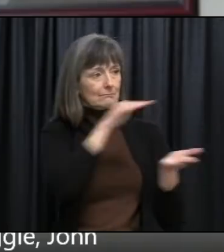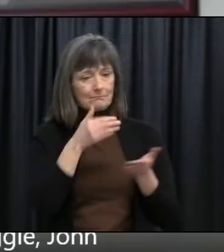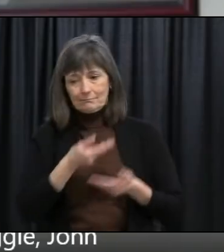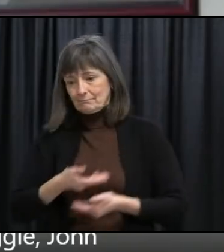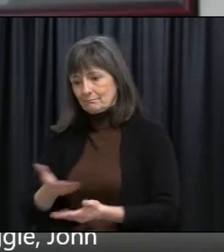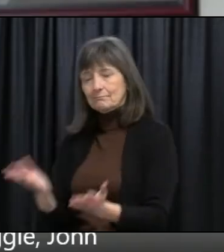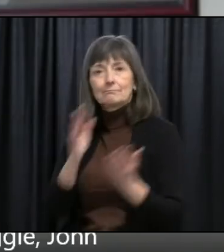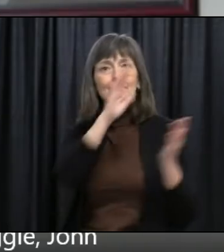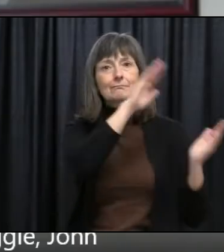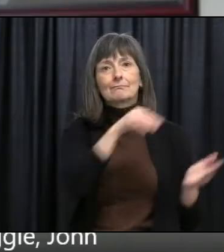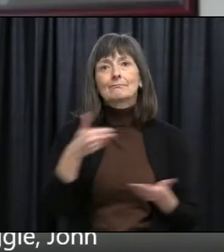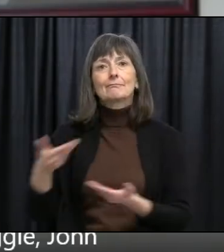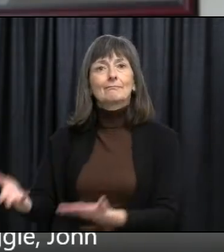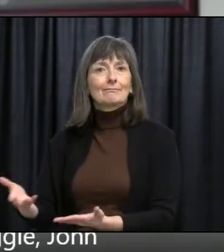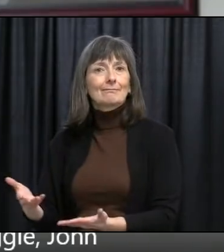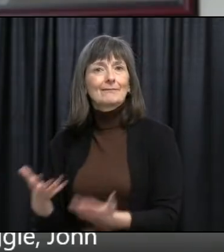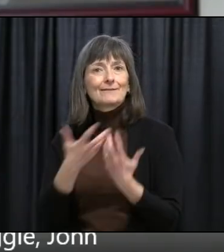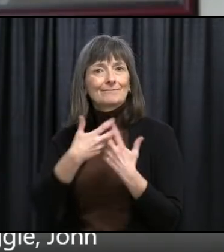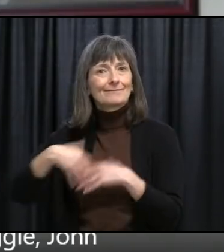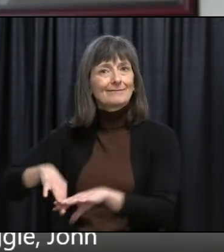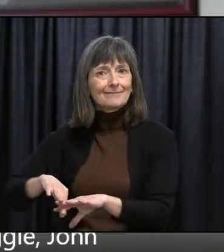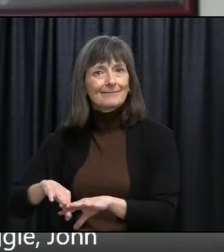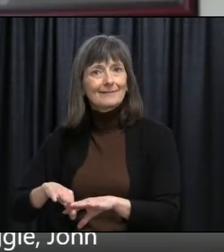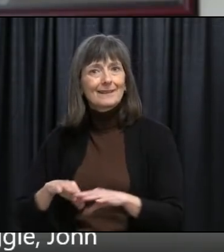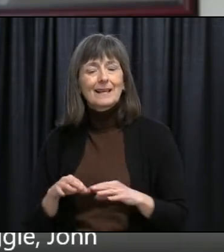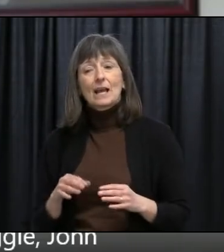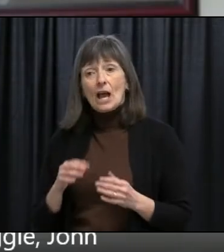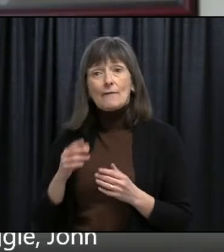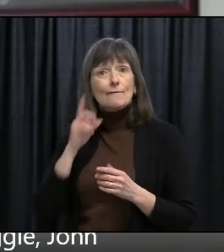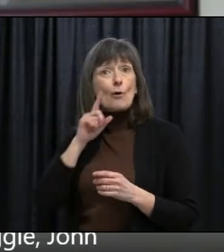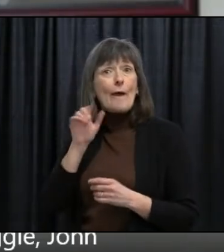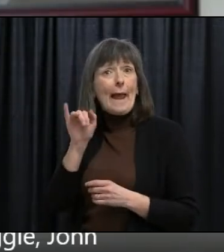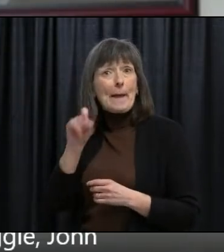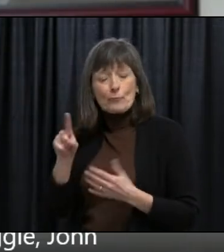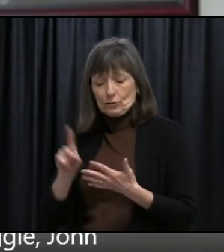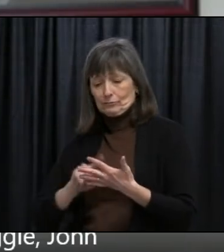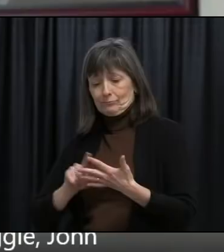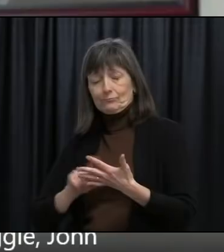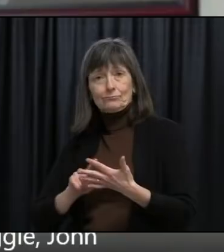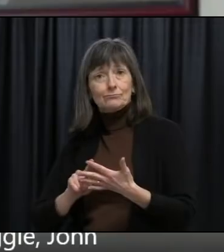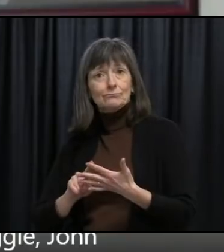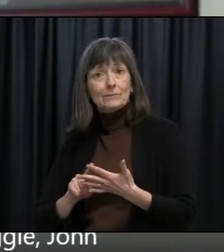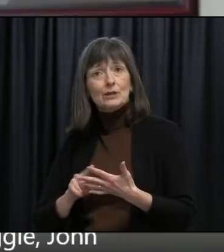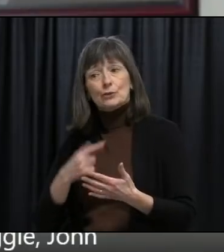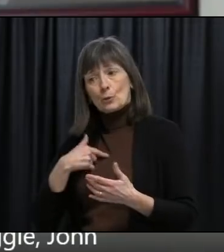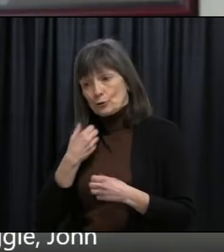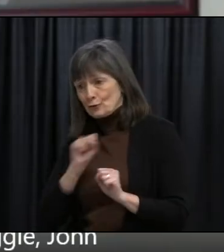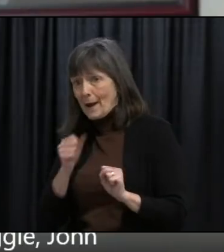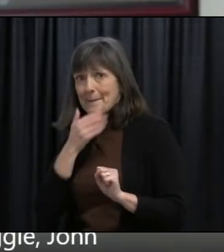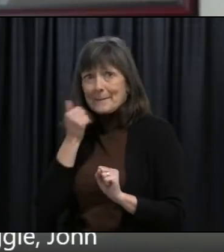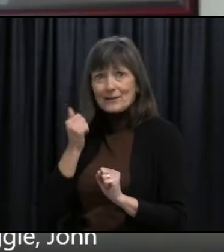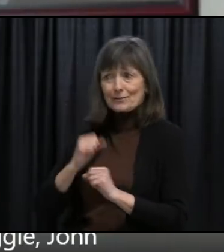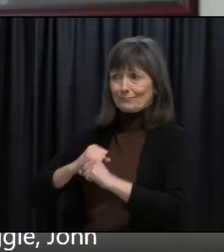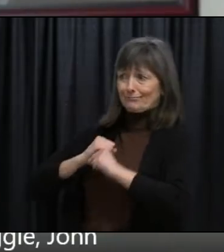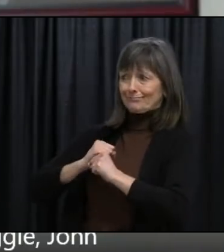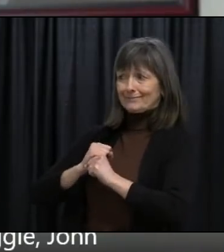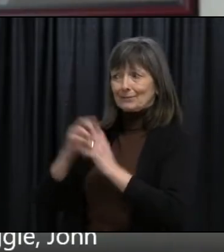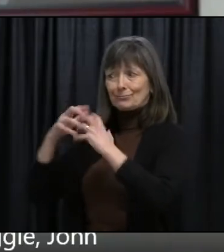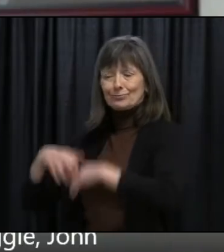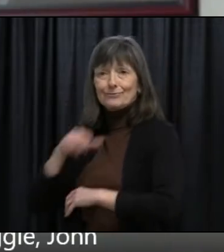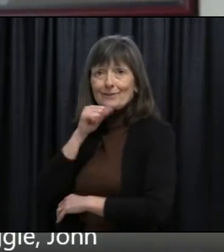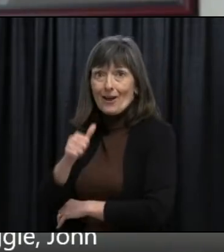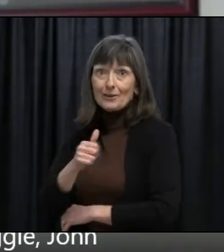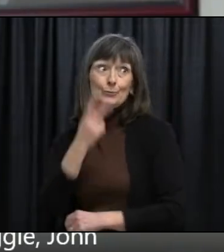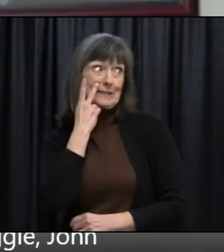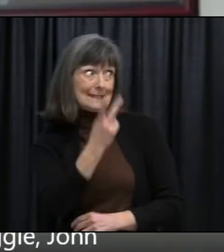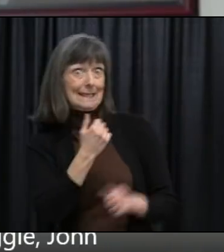of April. So we have done what we can. We're conscious of what happened in Alberta and what happened in other jurisdictions and our